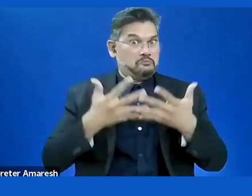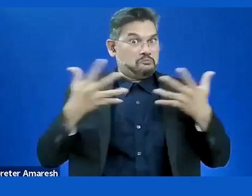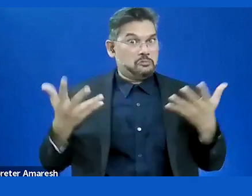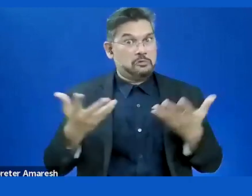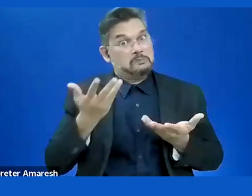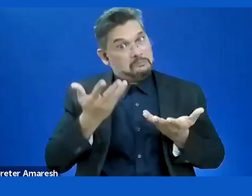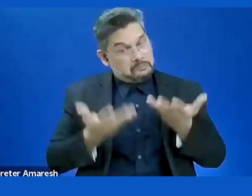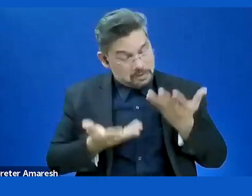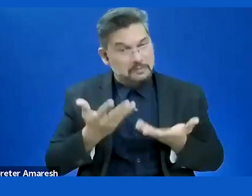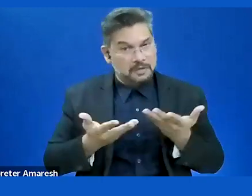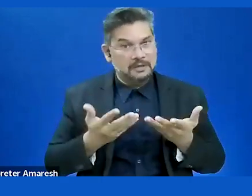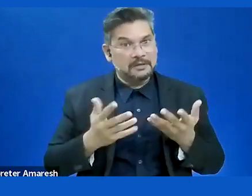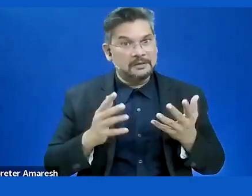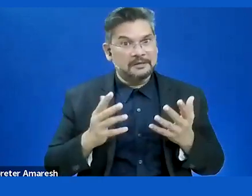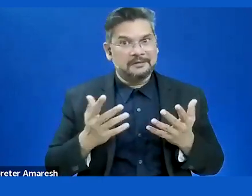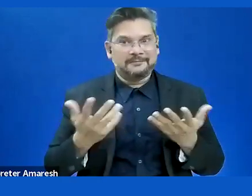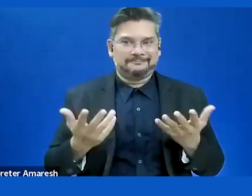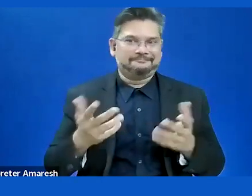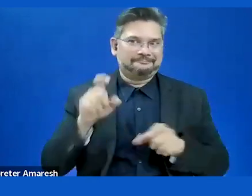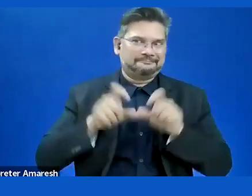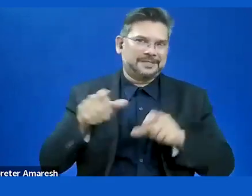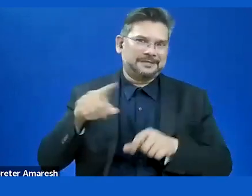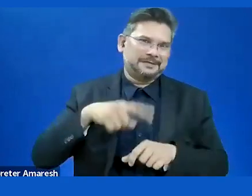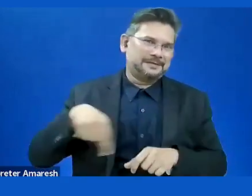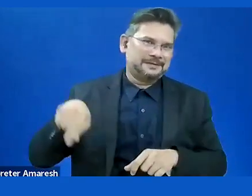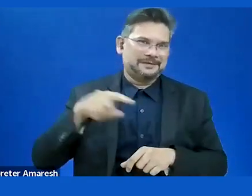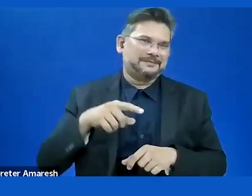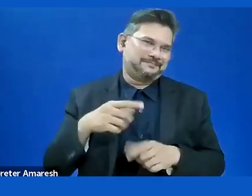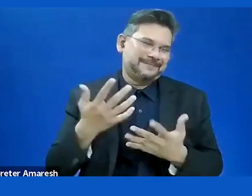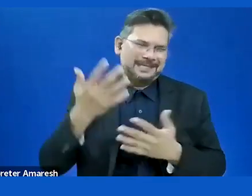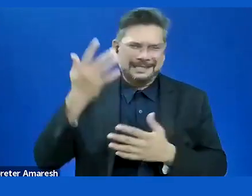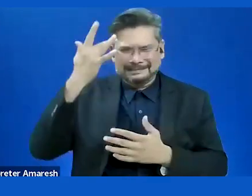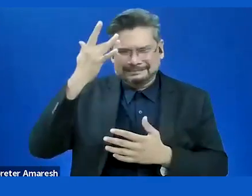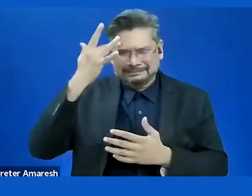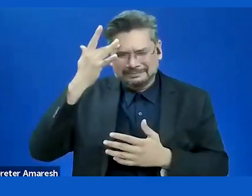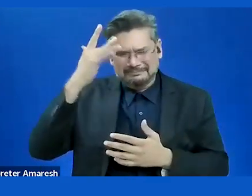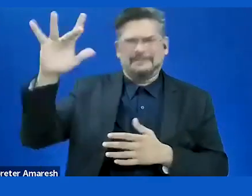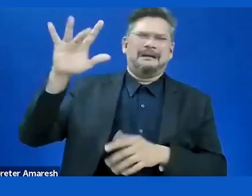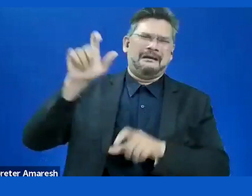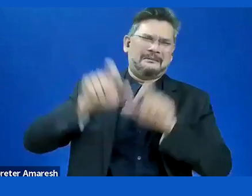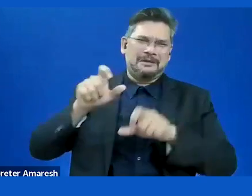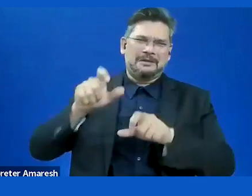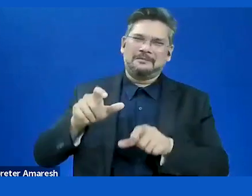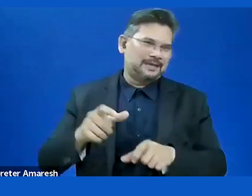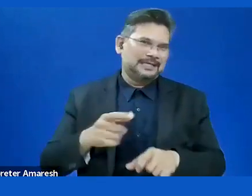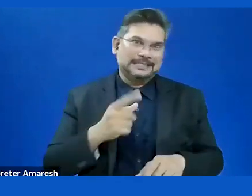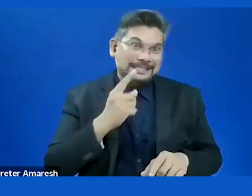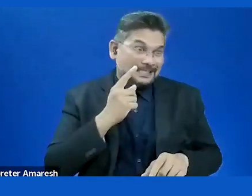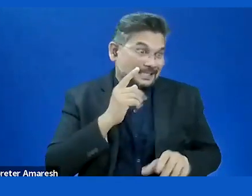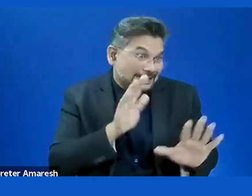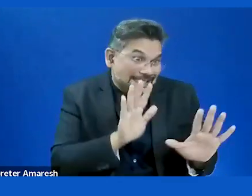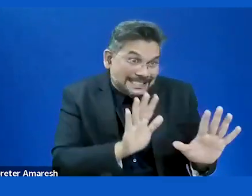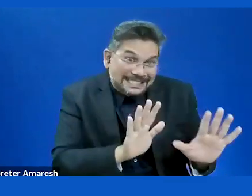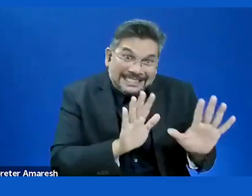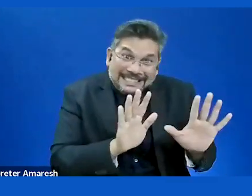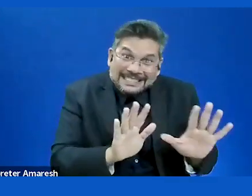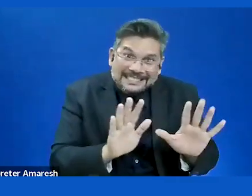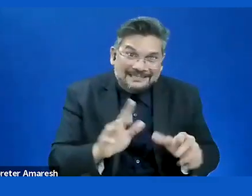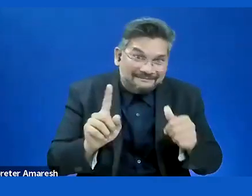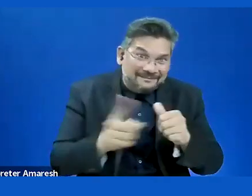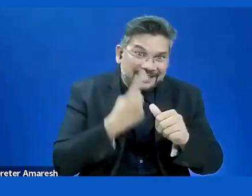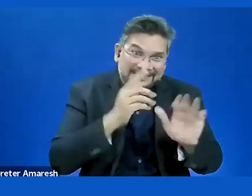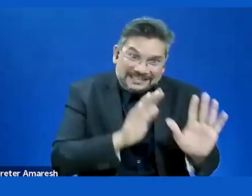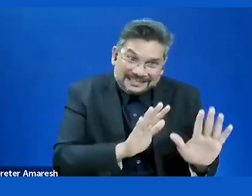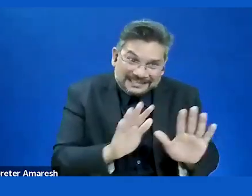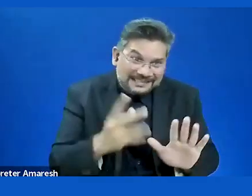smart people say be careful in the beginning. At the same time, we want to foster innovation, and we want people we want it to be a community